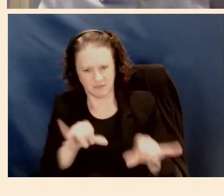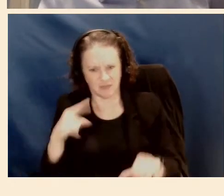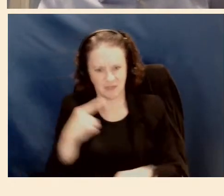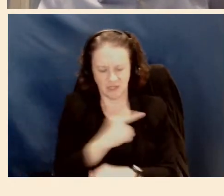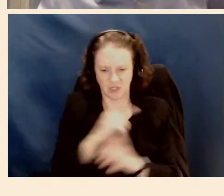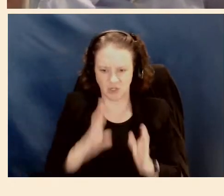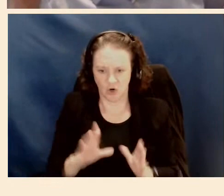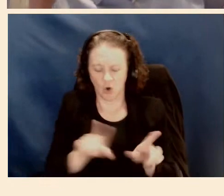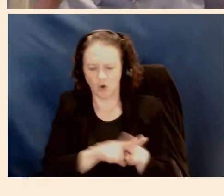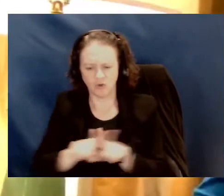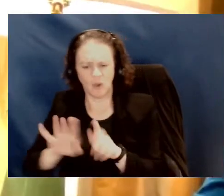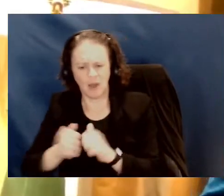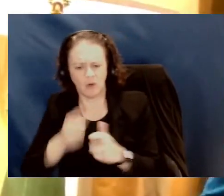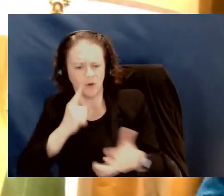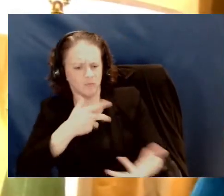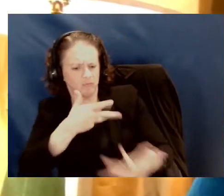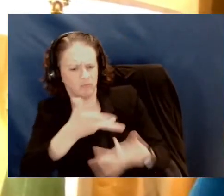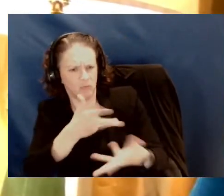clashed with?